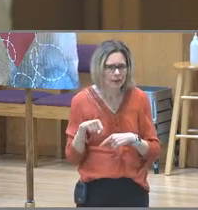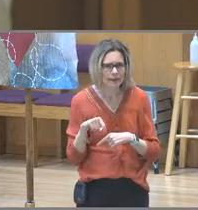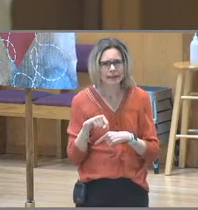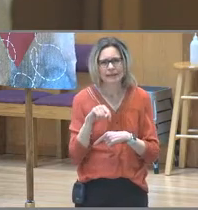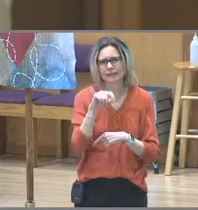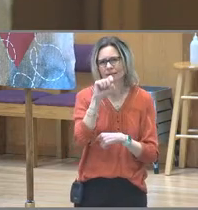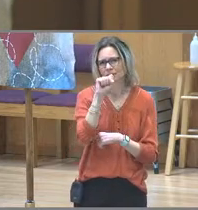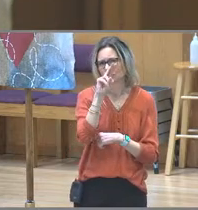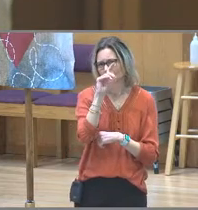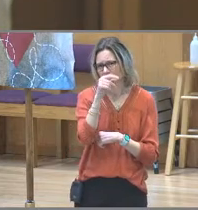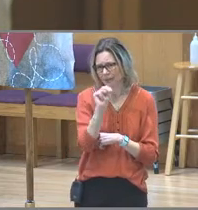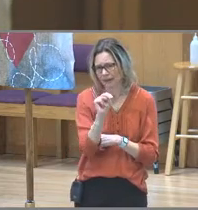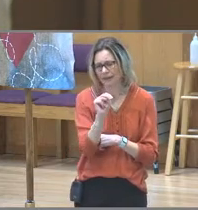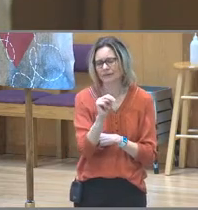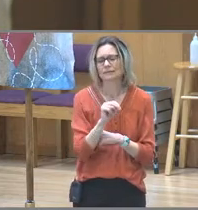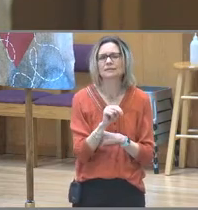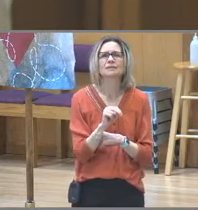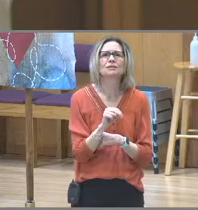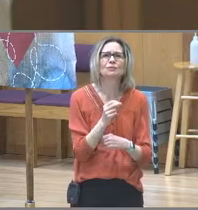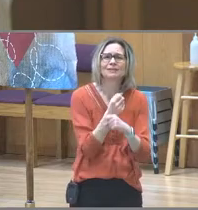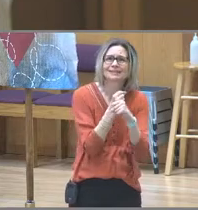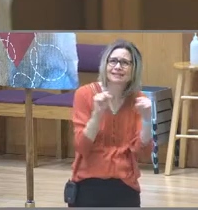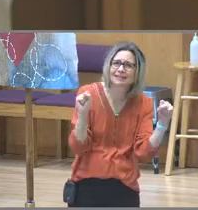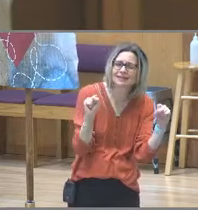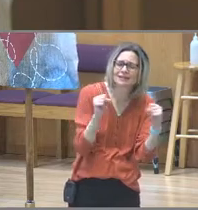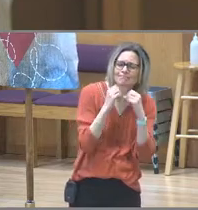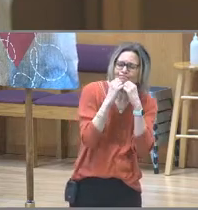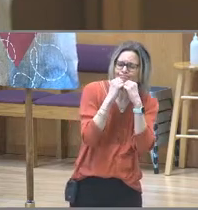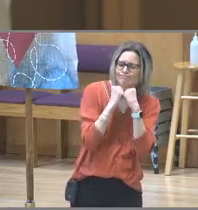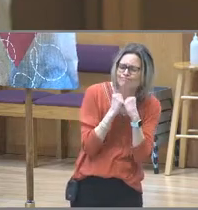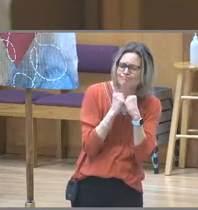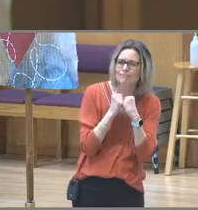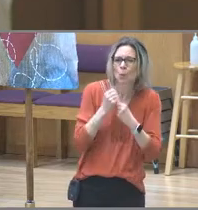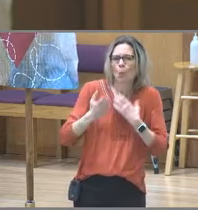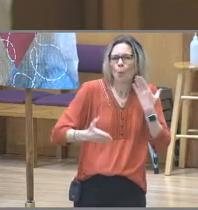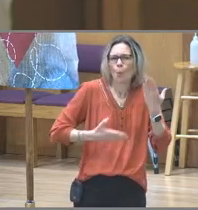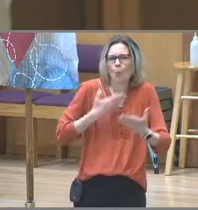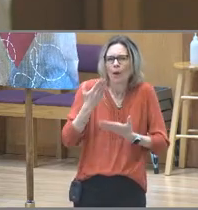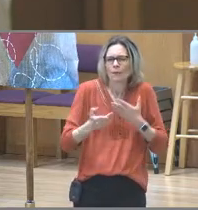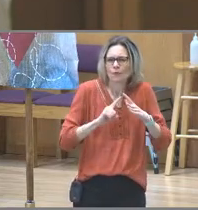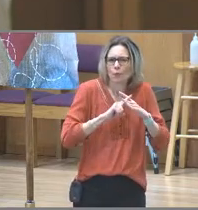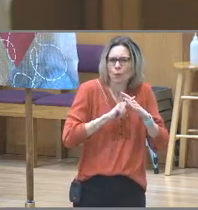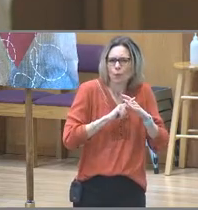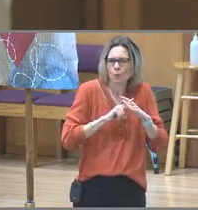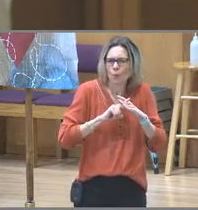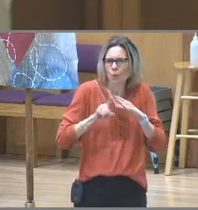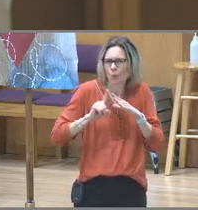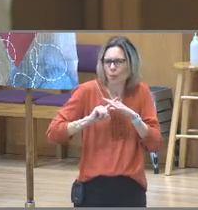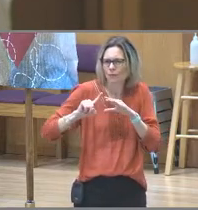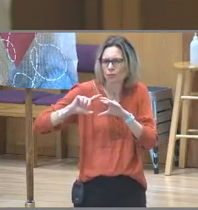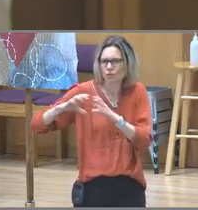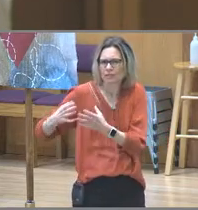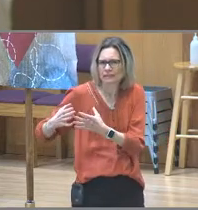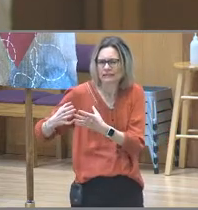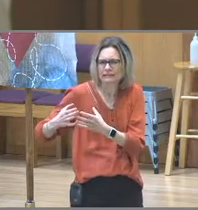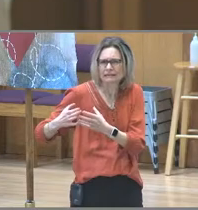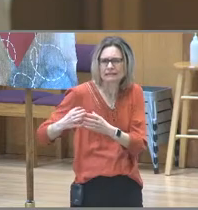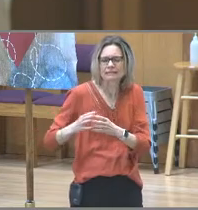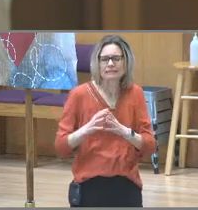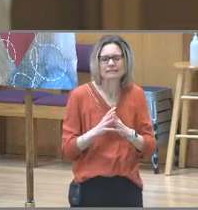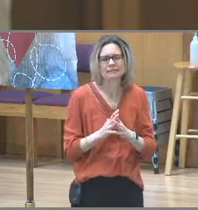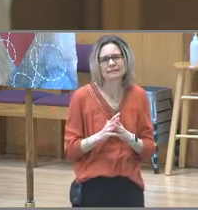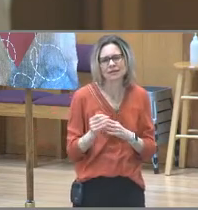Sudan. For safety, compassion, and welcome for refugees, asylum seekers, and all